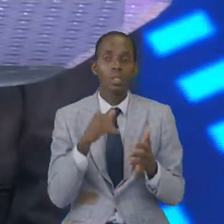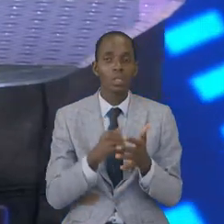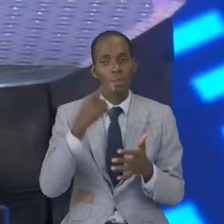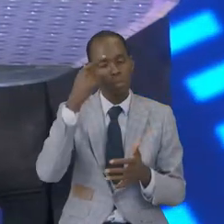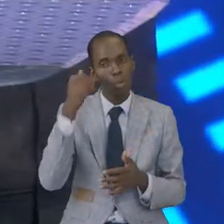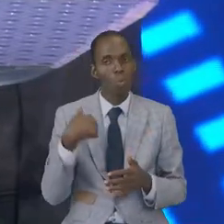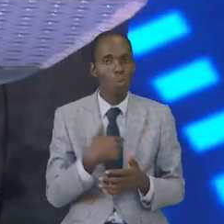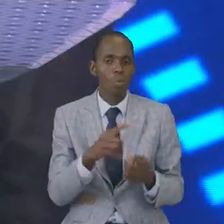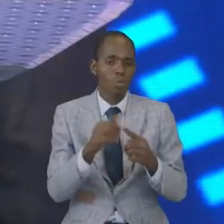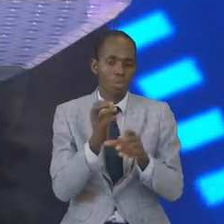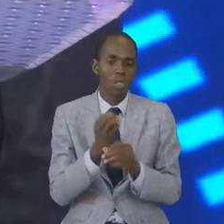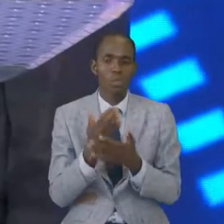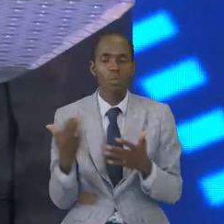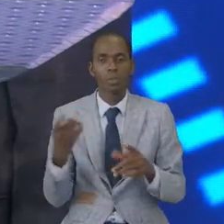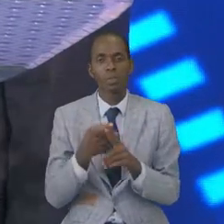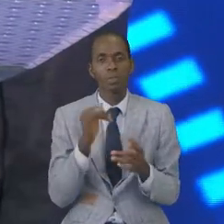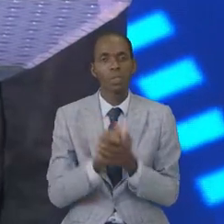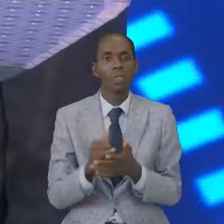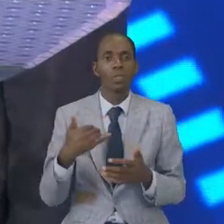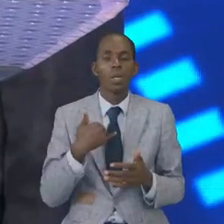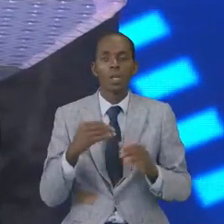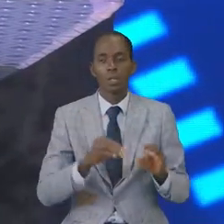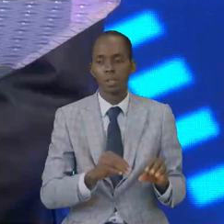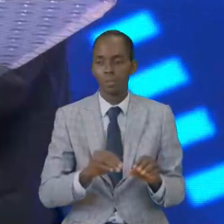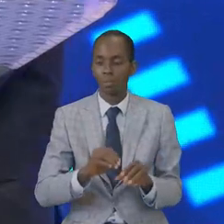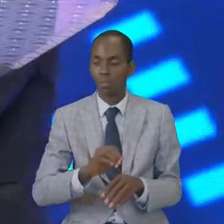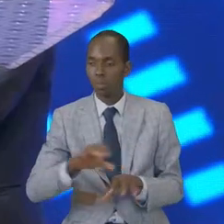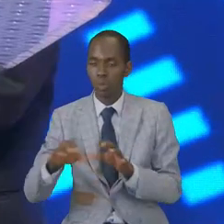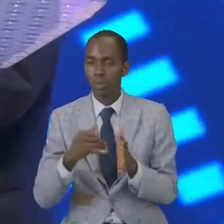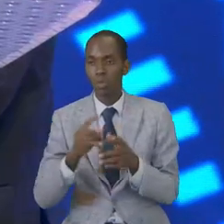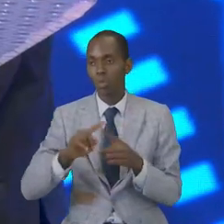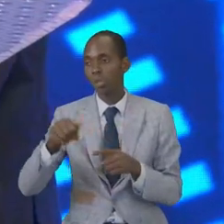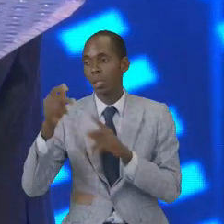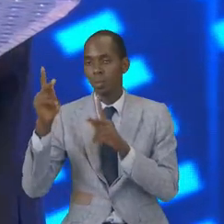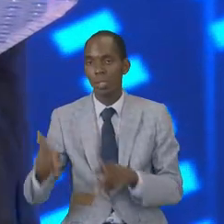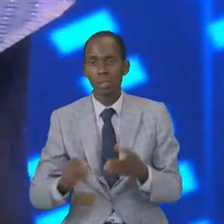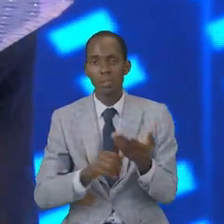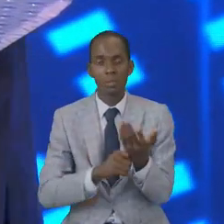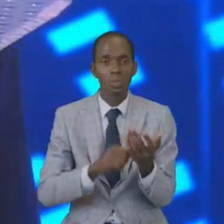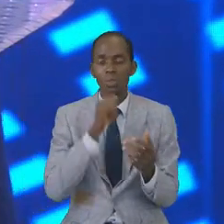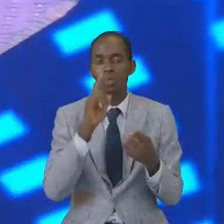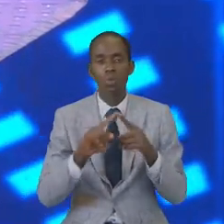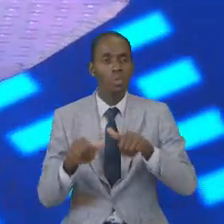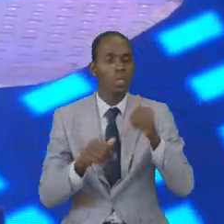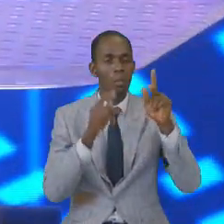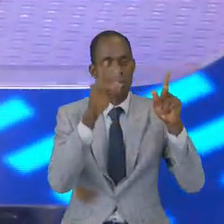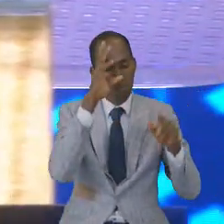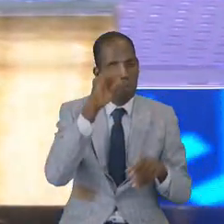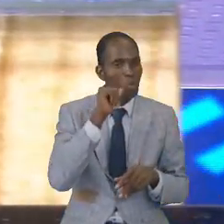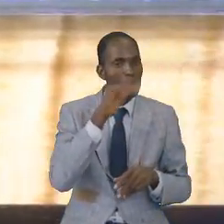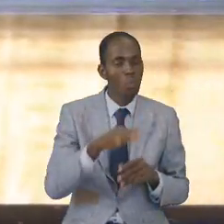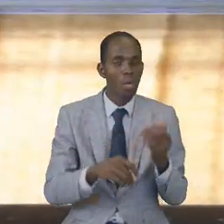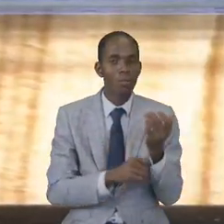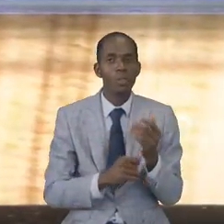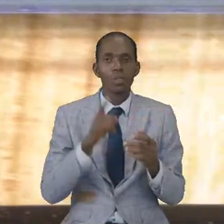derive something from that. You are sowing it not to another person's flesh, not to another man's flesh, not to another woman's flesh.